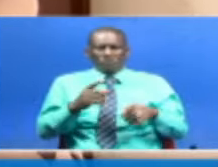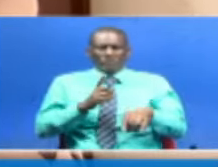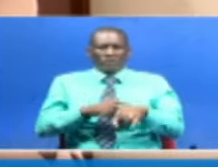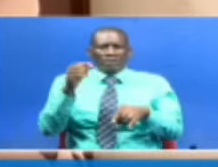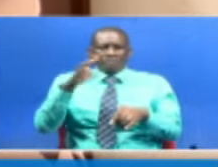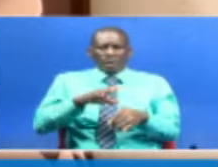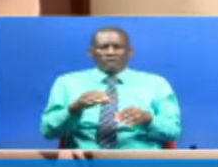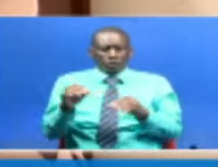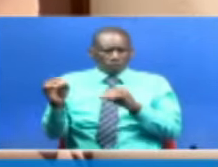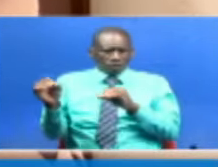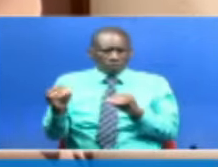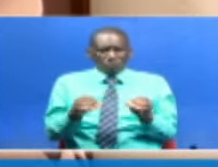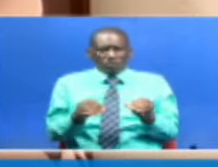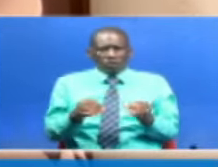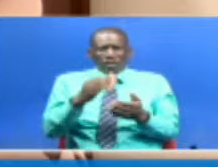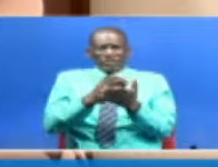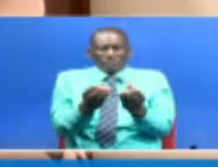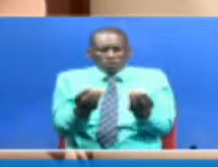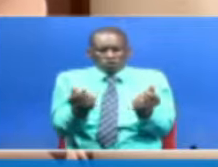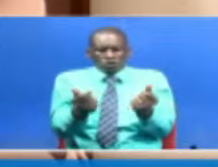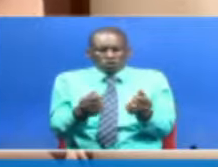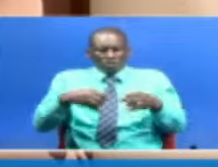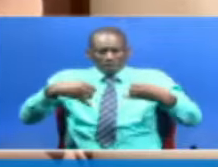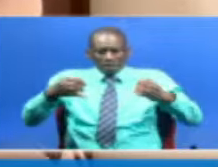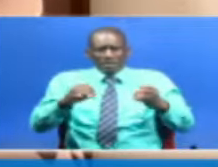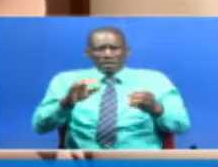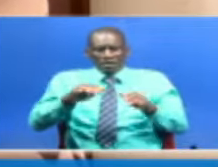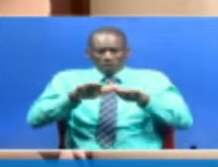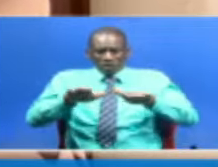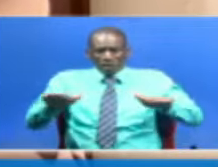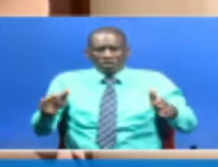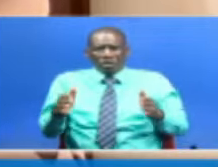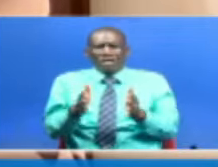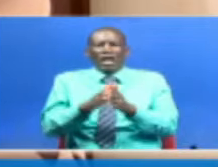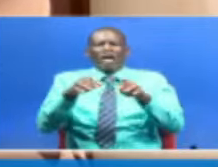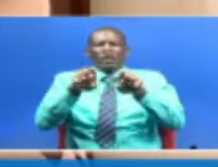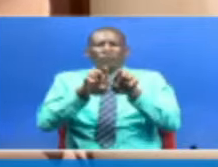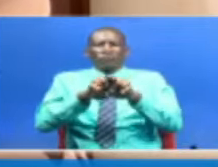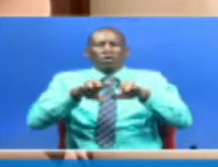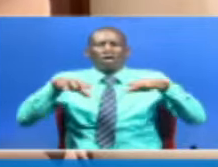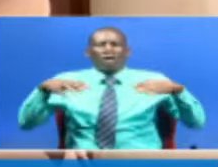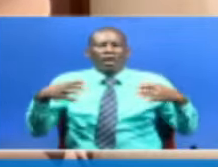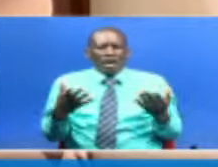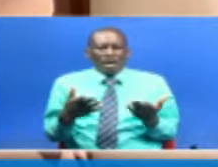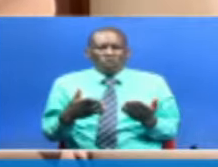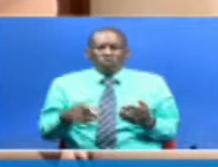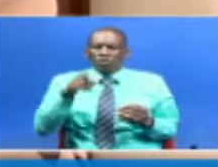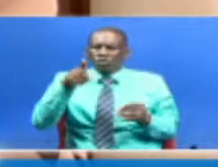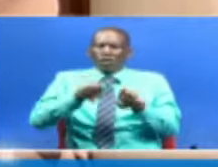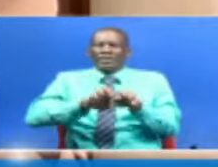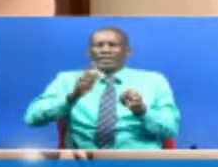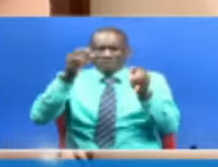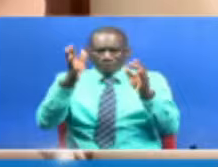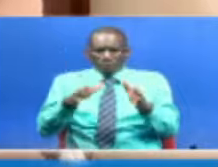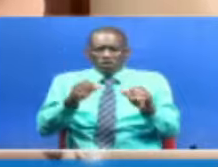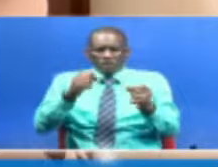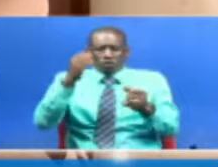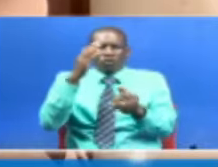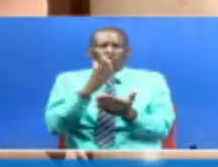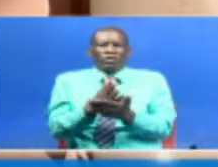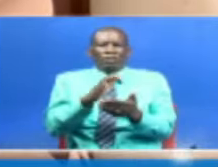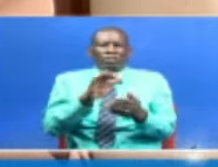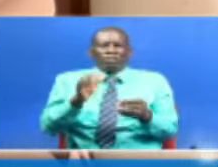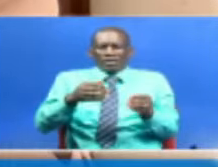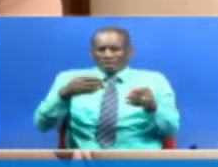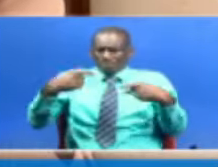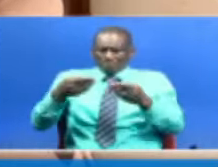go into some of the solutions being implemented on the ground, and of course, how you as a Kenyan can be guaranteed, maybe by the gentleman